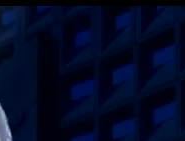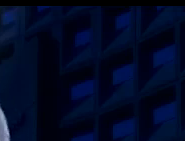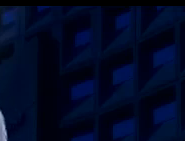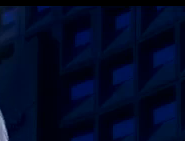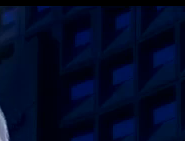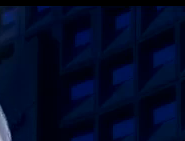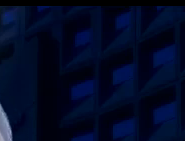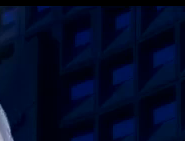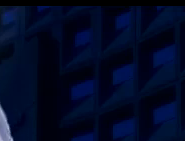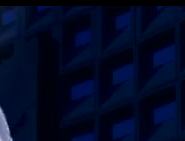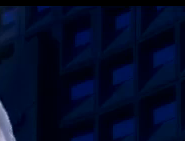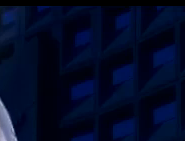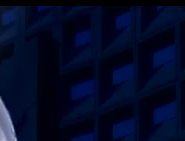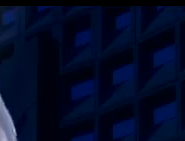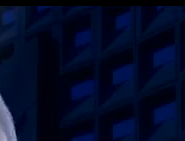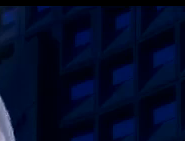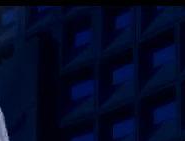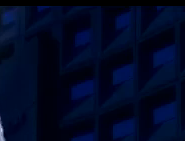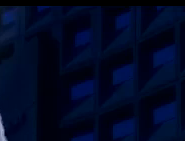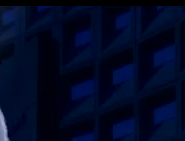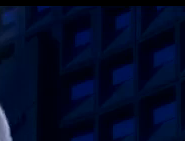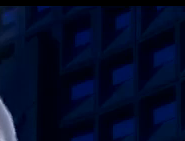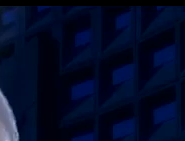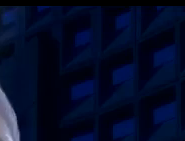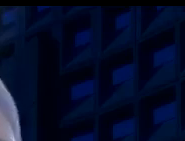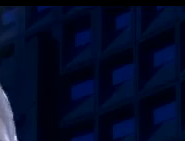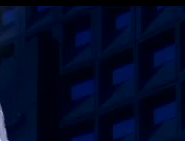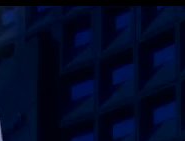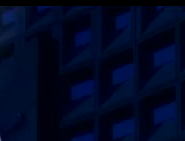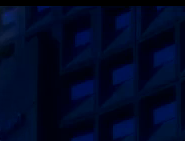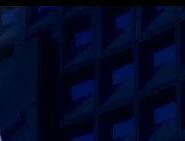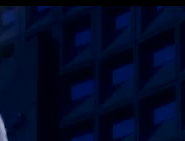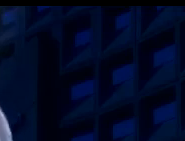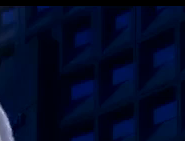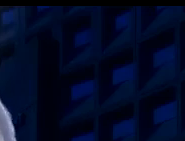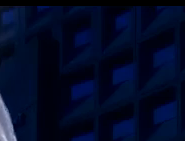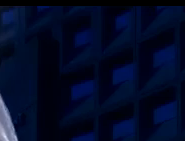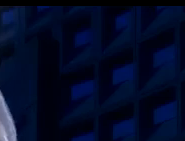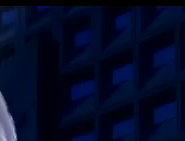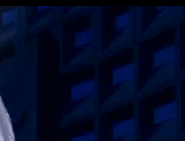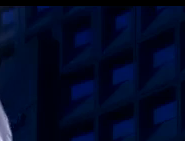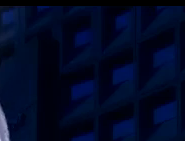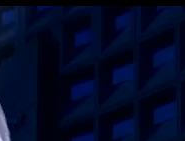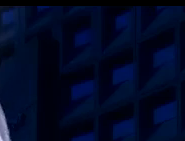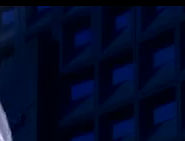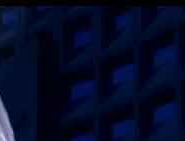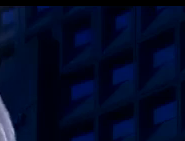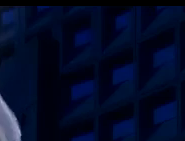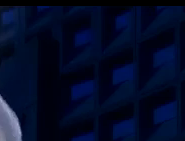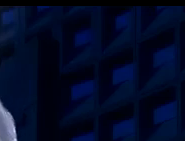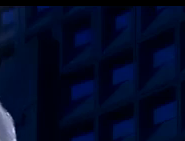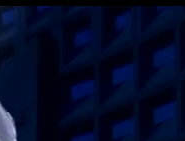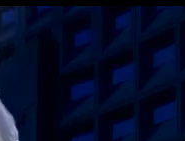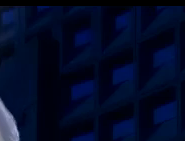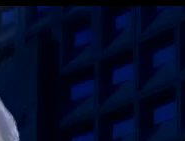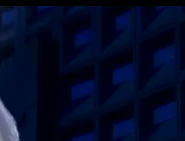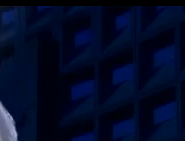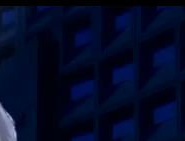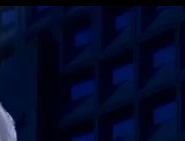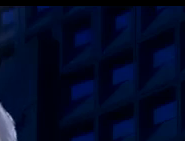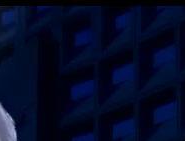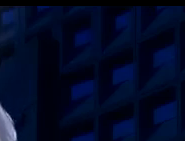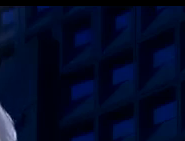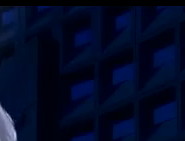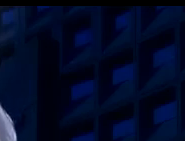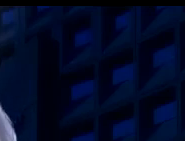discrimination. That's treatment, which is a direct action. I won't rent to you. And there's impact, which